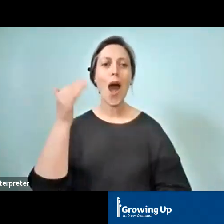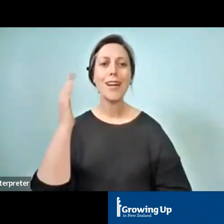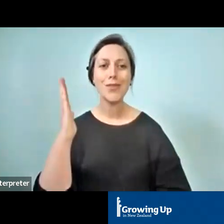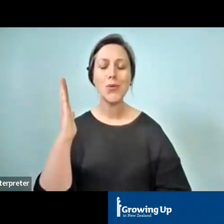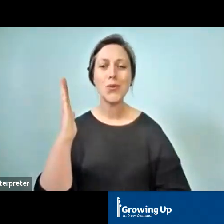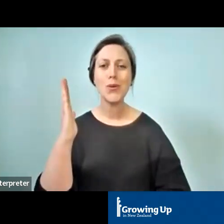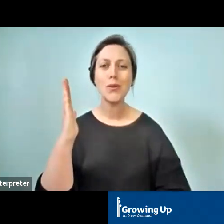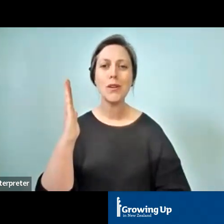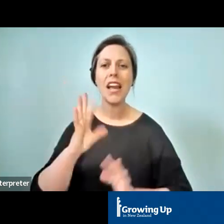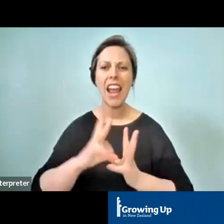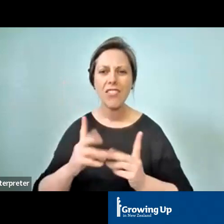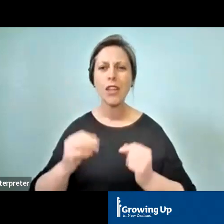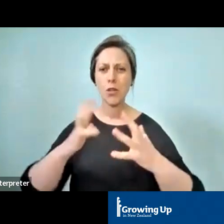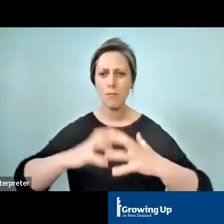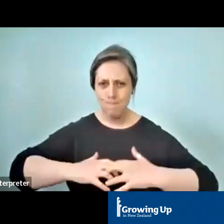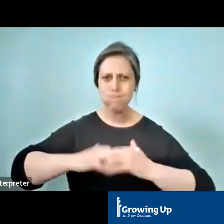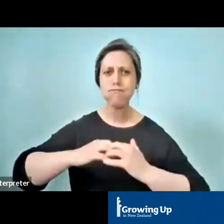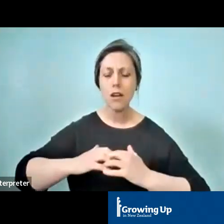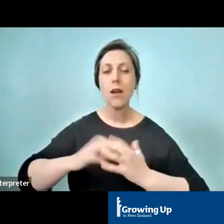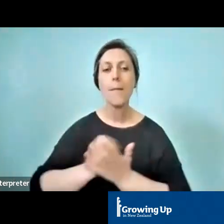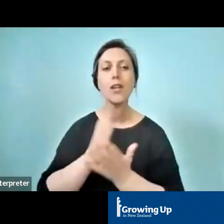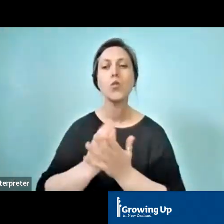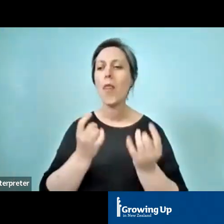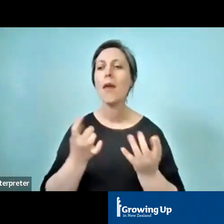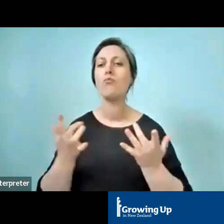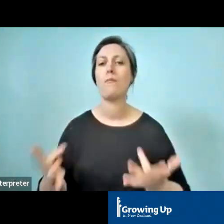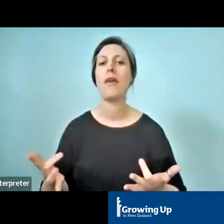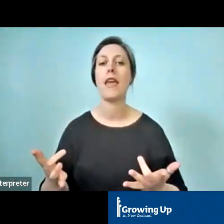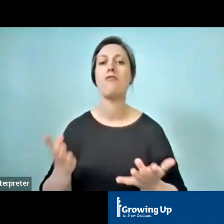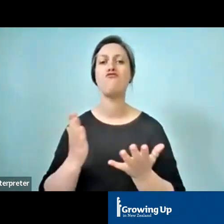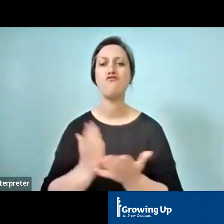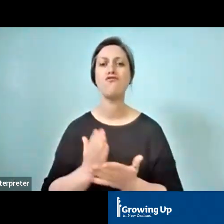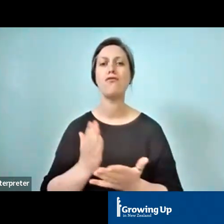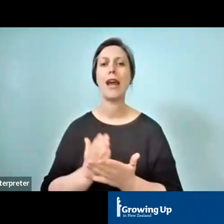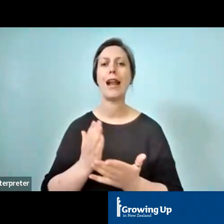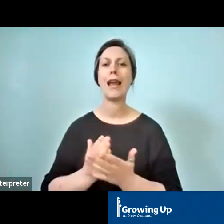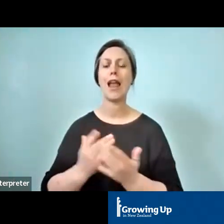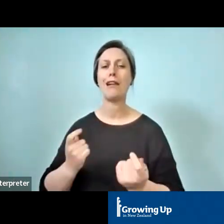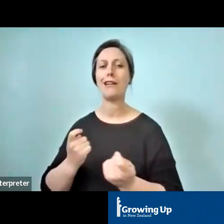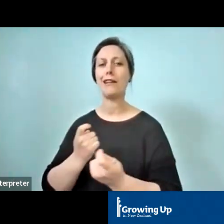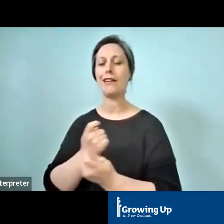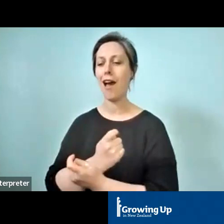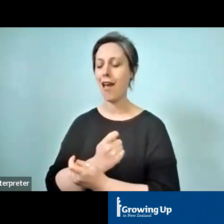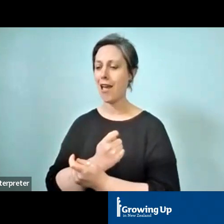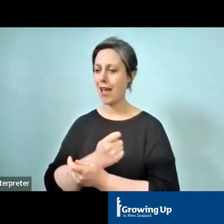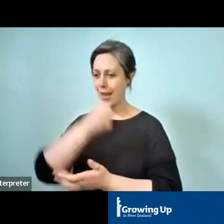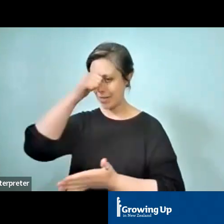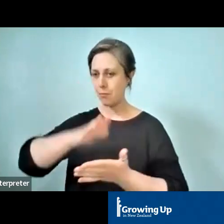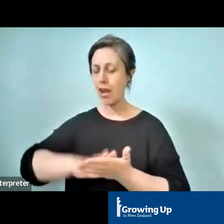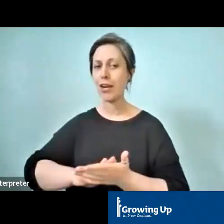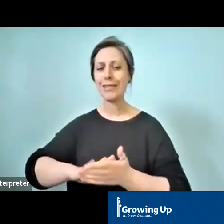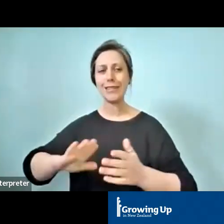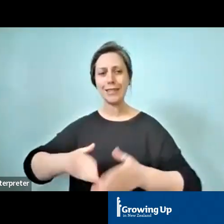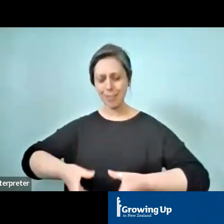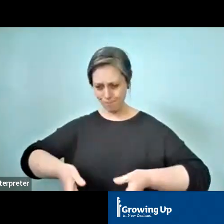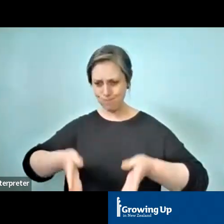up so that they are prepared to really embrace this transition and experience in terms of high school is